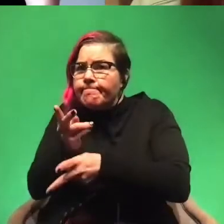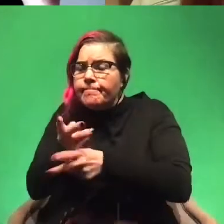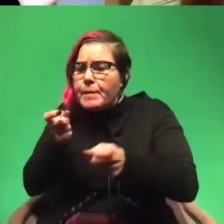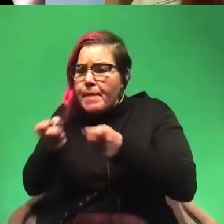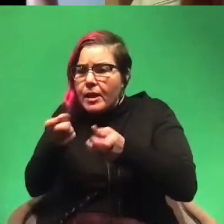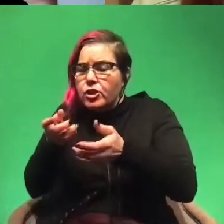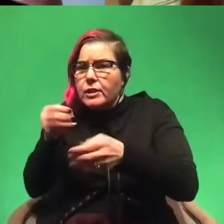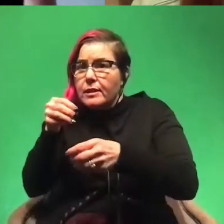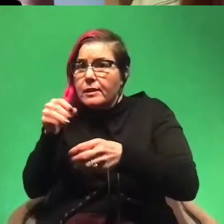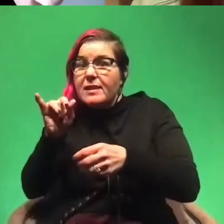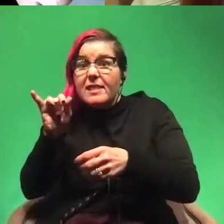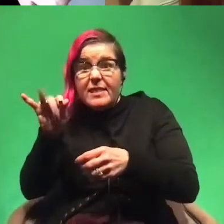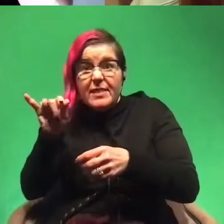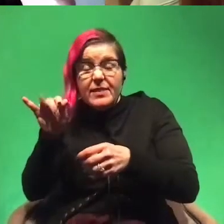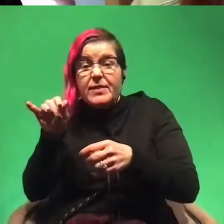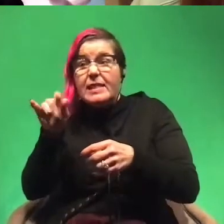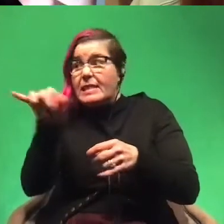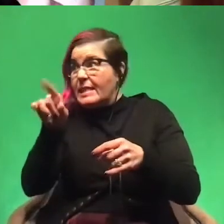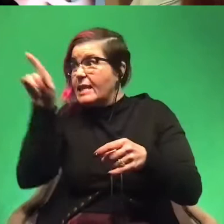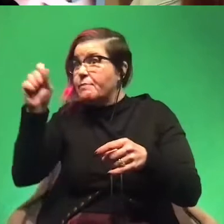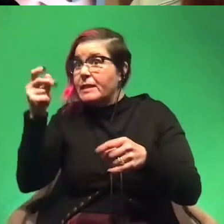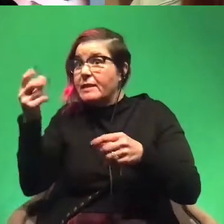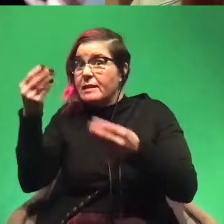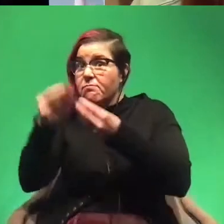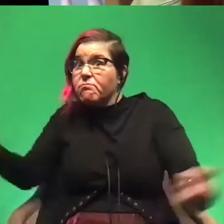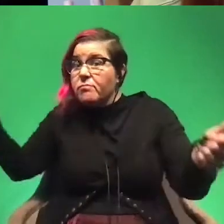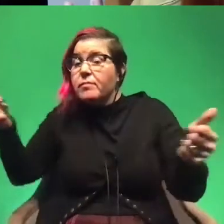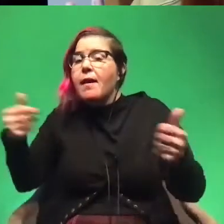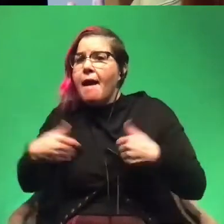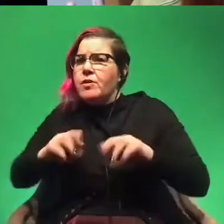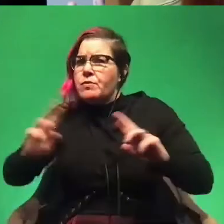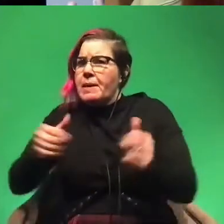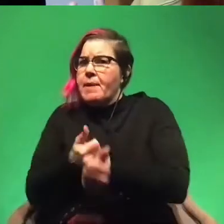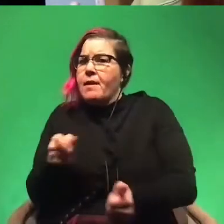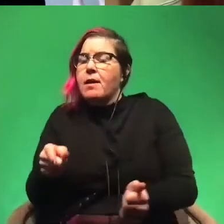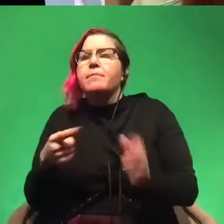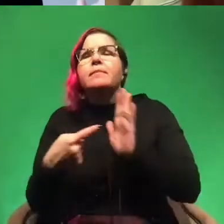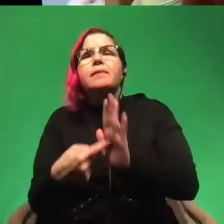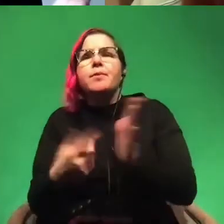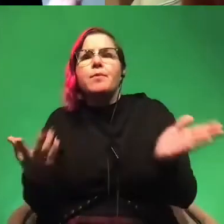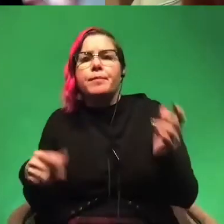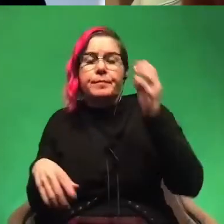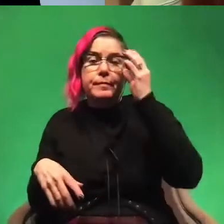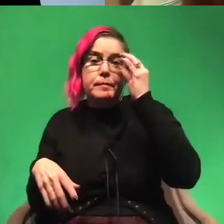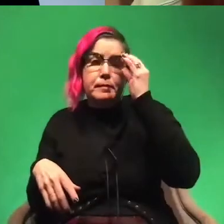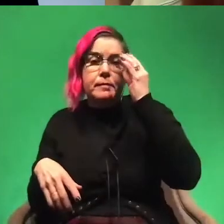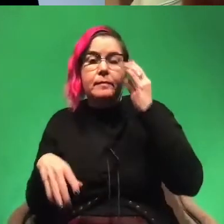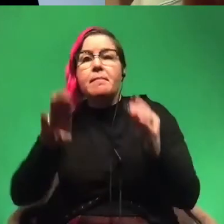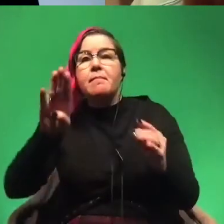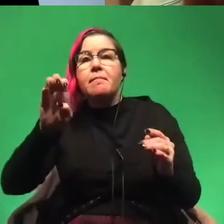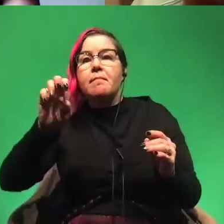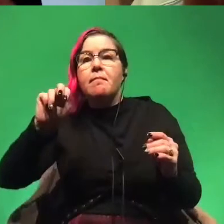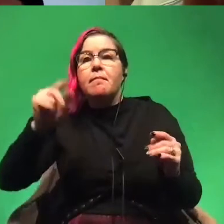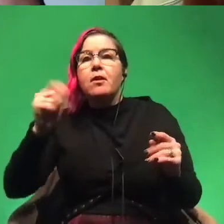in case the same species in the wild goes extinct. So a great example of that would be like the Bengal tiger.